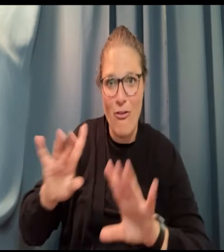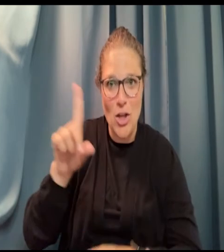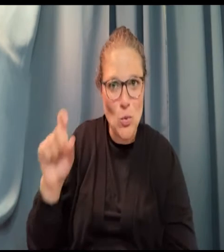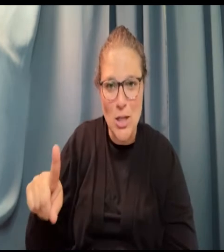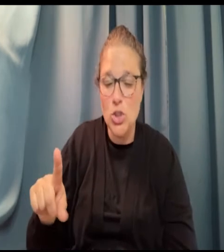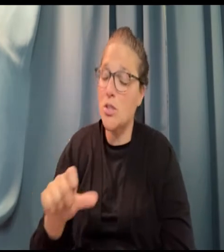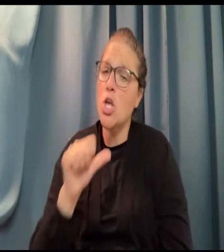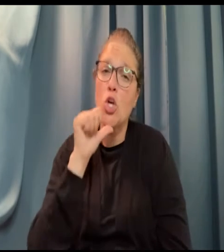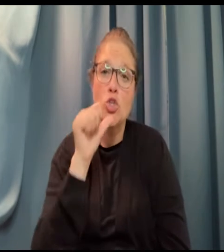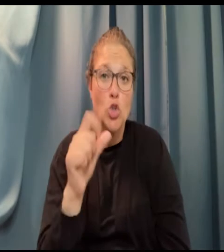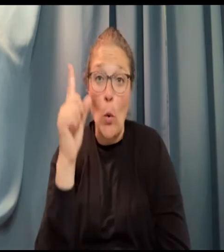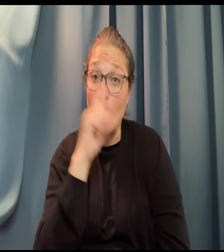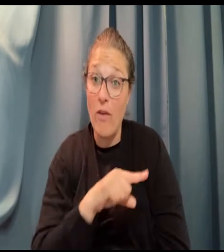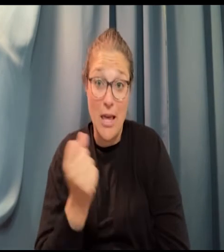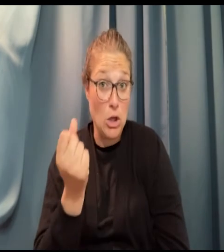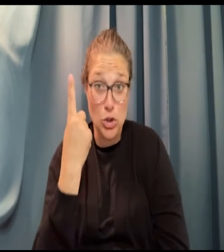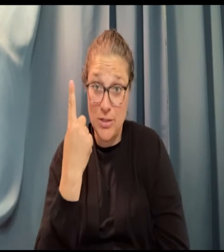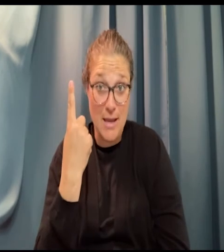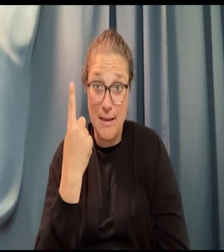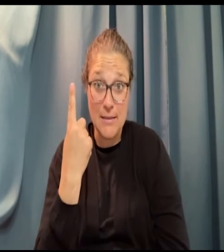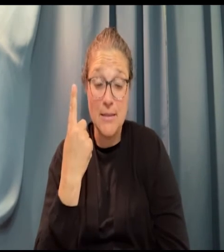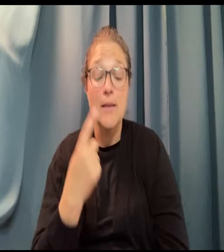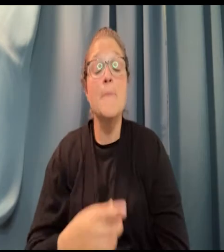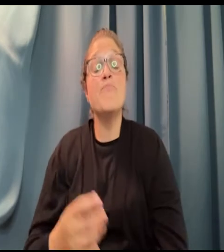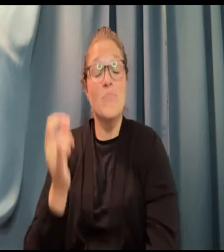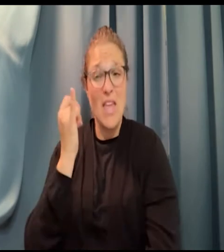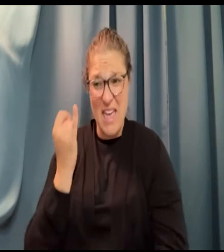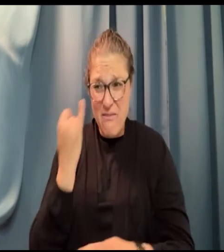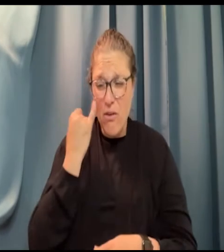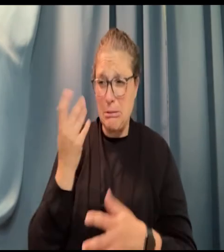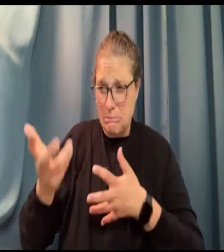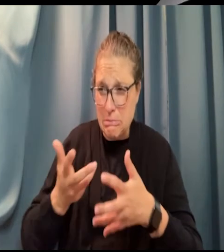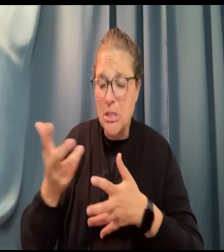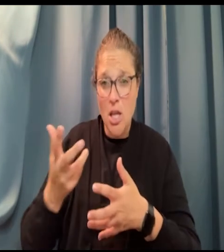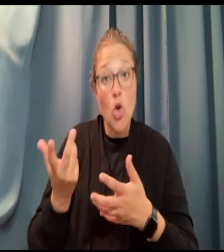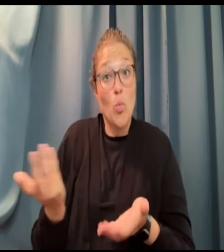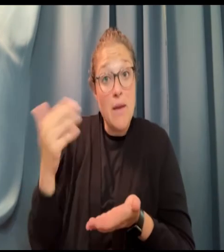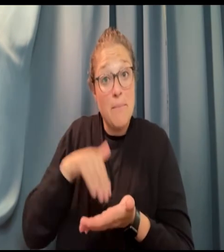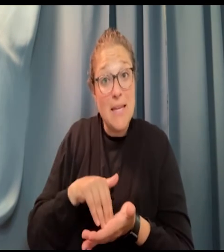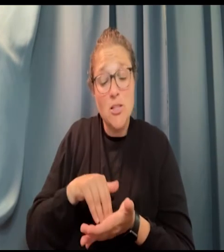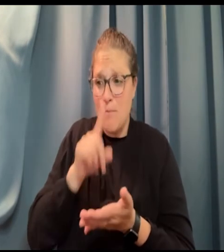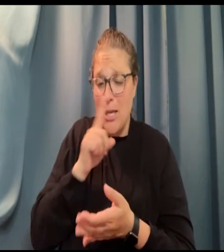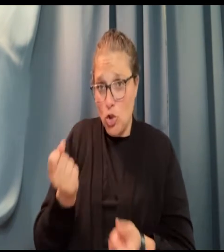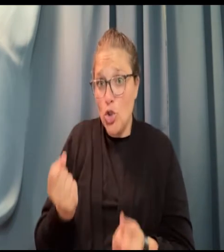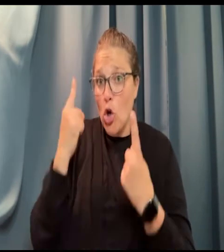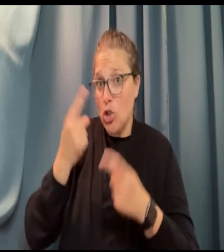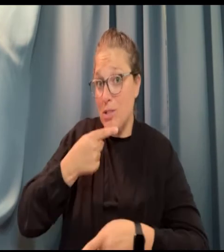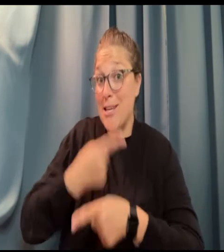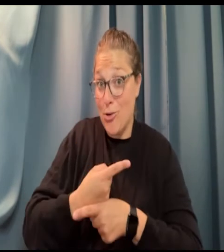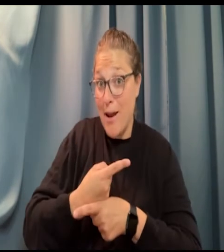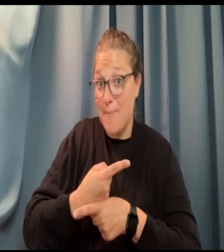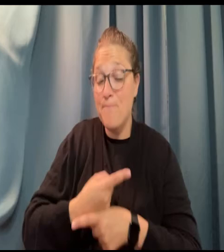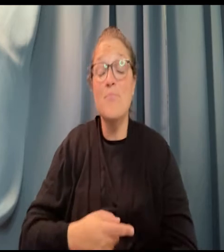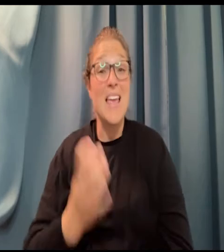head. Never pretend to understand someone. Repeat what you thought they were saying. If it's wrong, be patient in